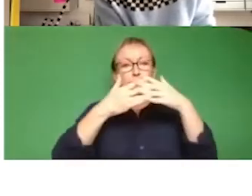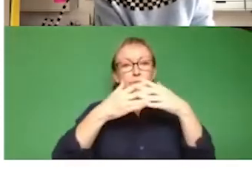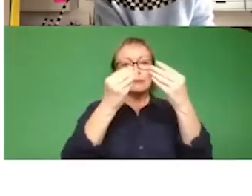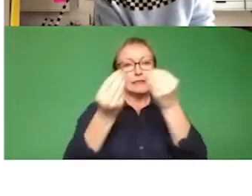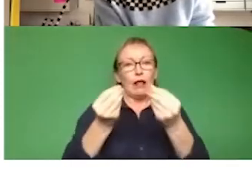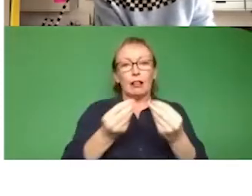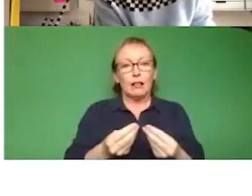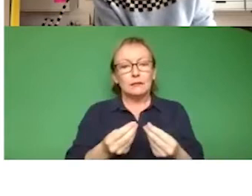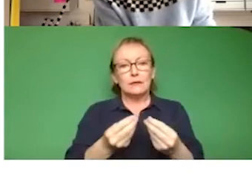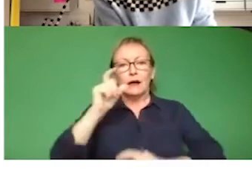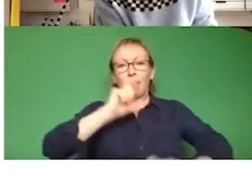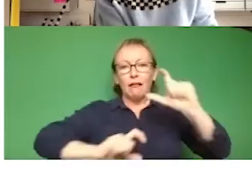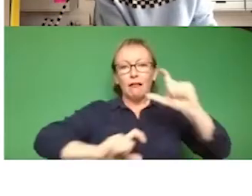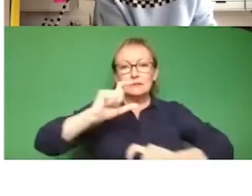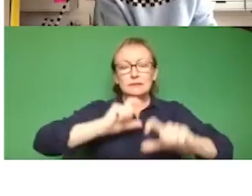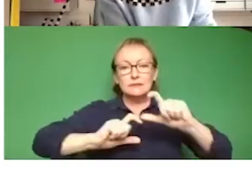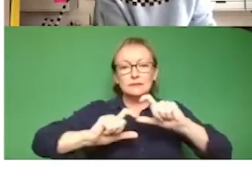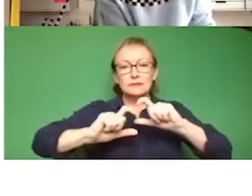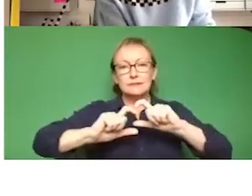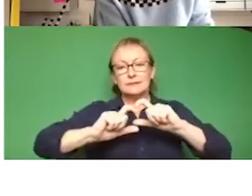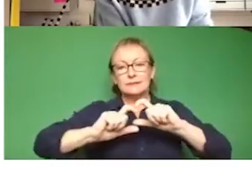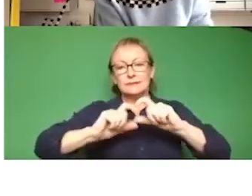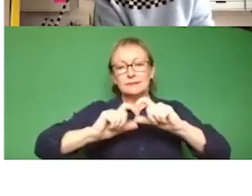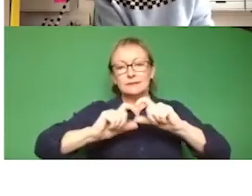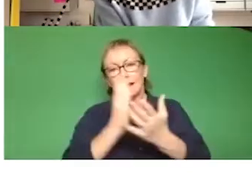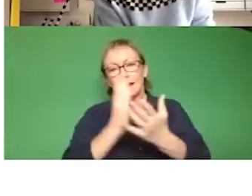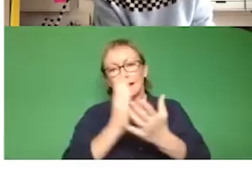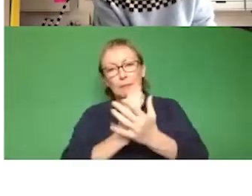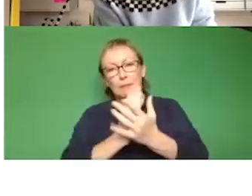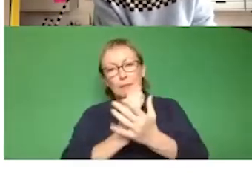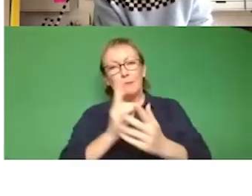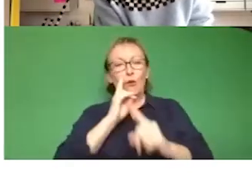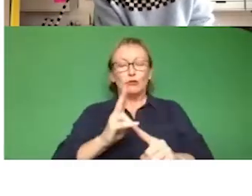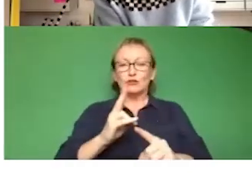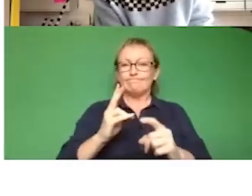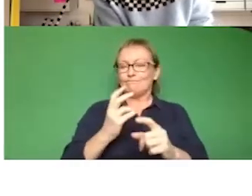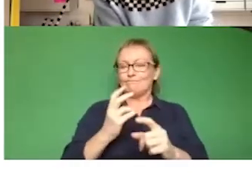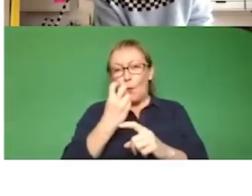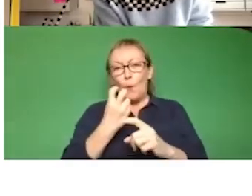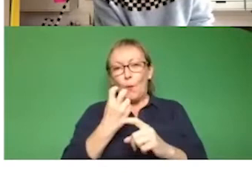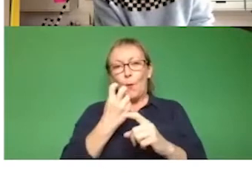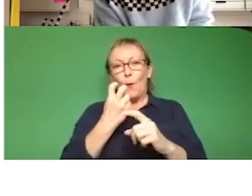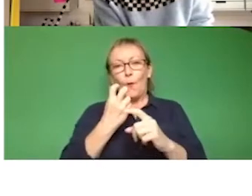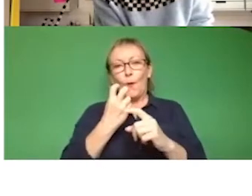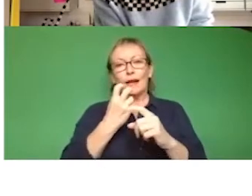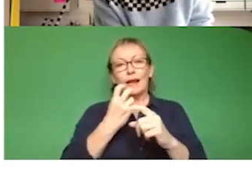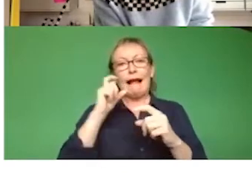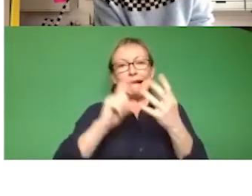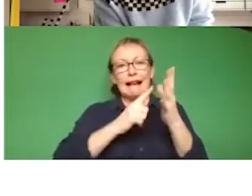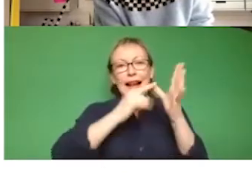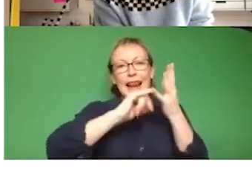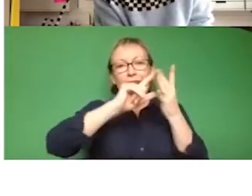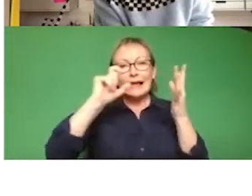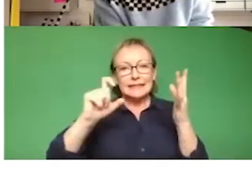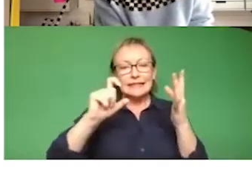the colours and the also the authentic classicness to them. And sort of, again, remaking, patchwork them, and